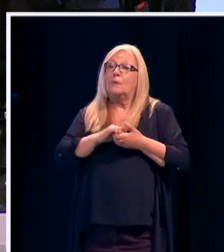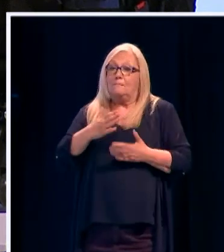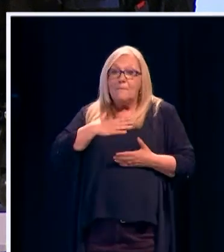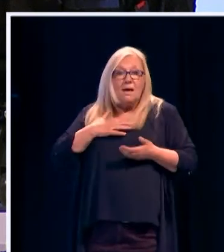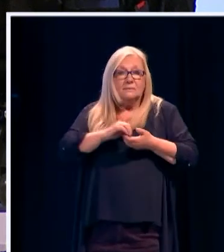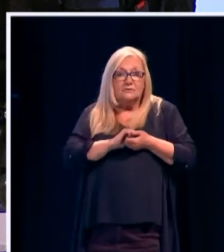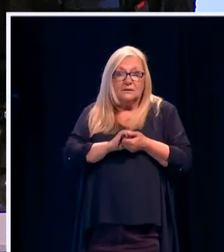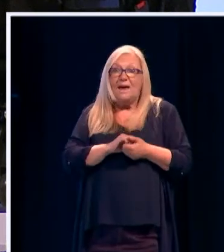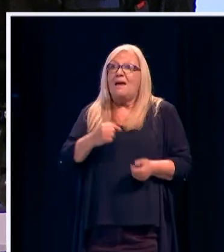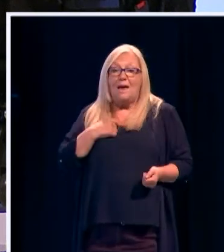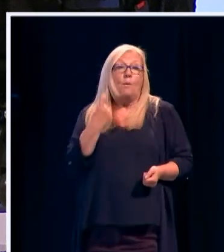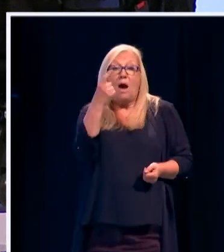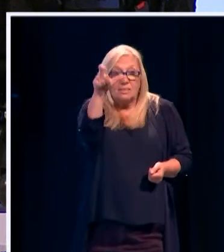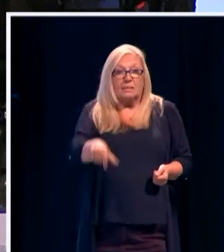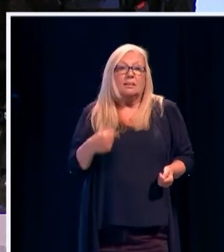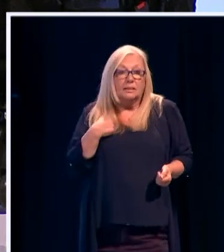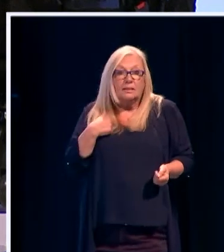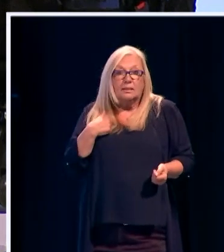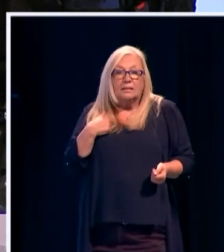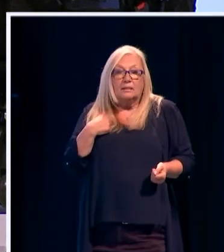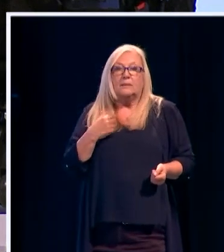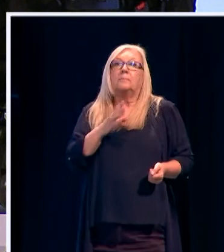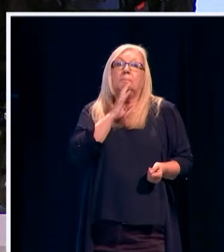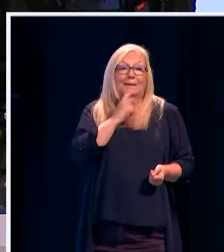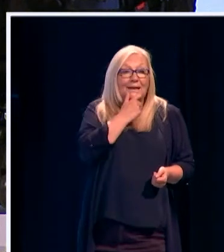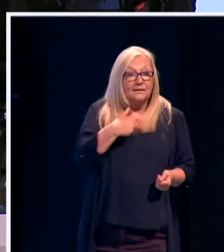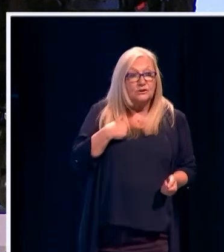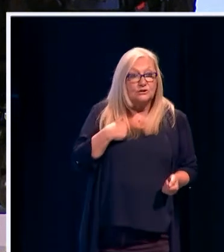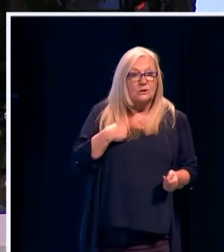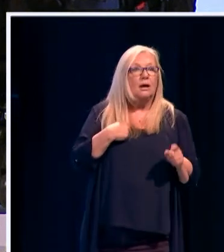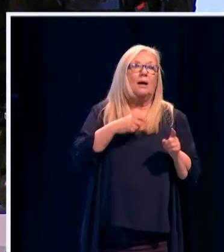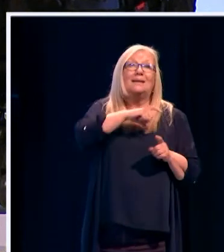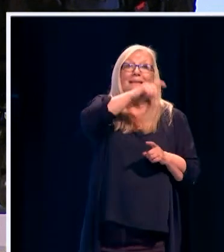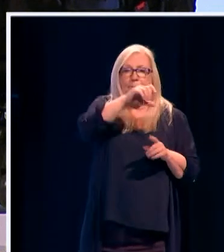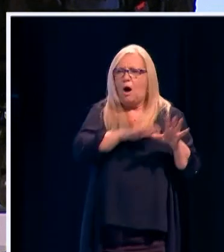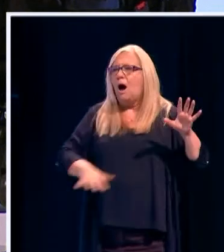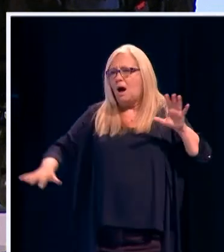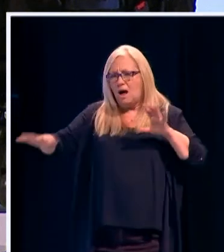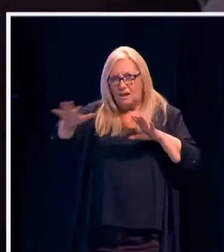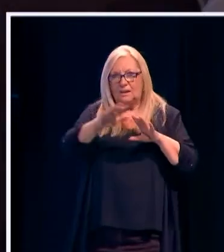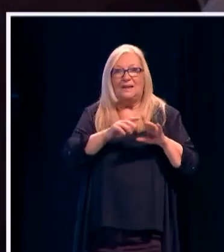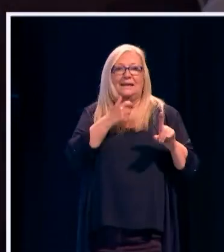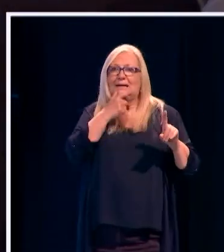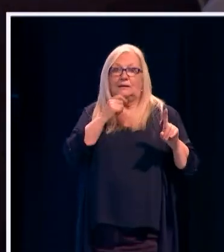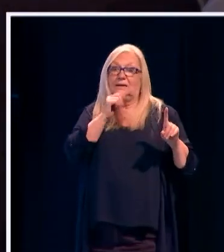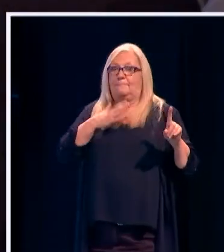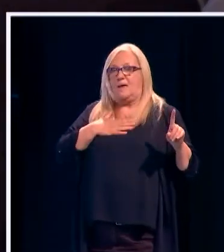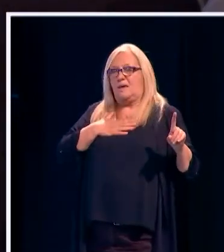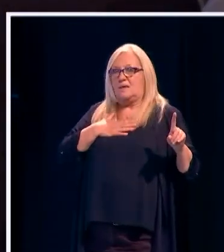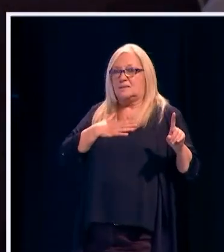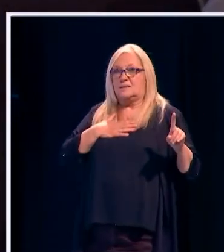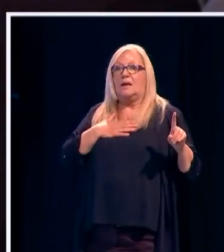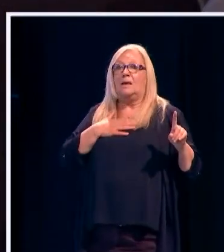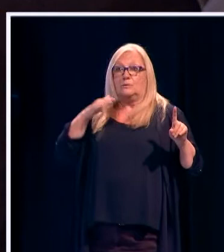I'm only the one who can speak Nepal English language because it's not my language. So it's my third language that